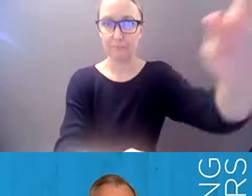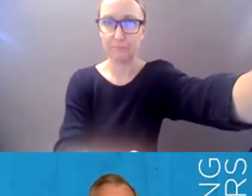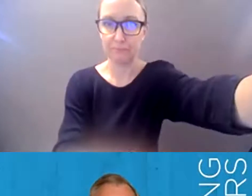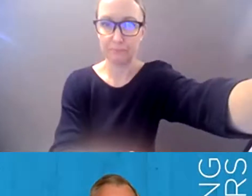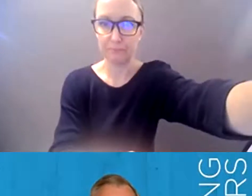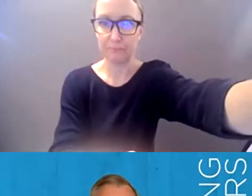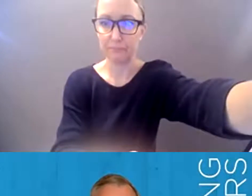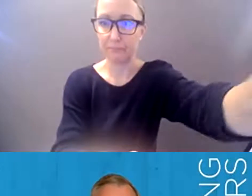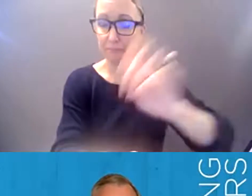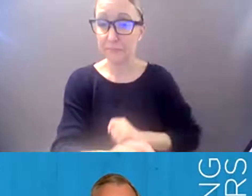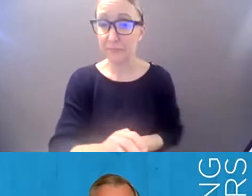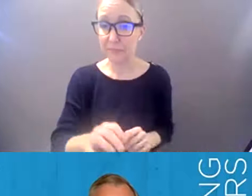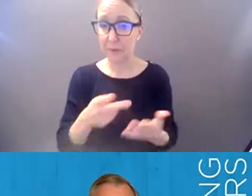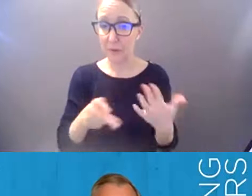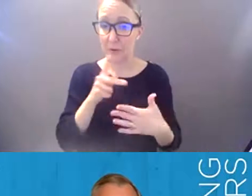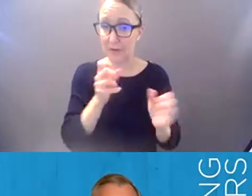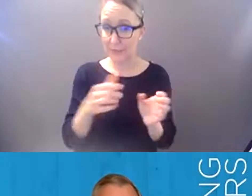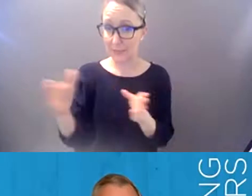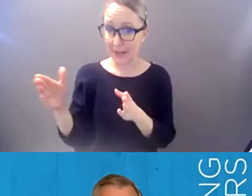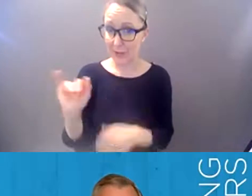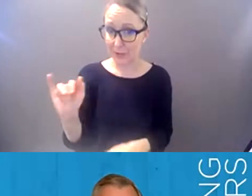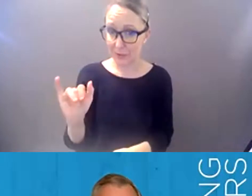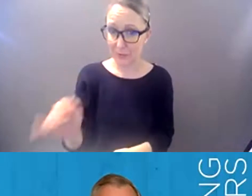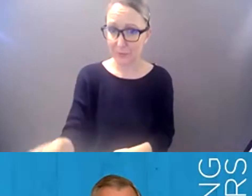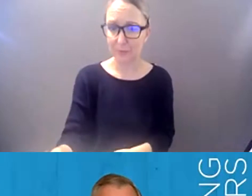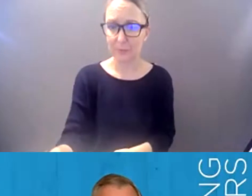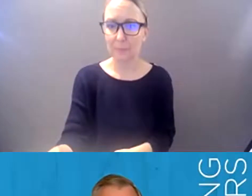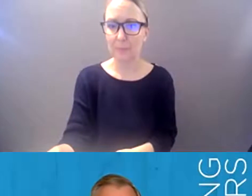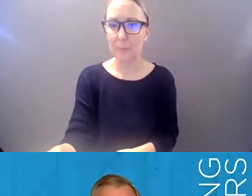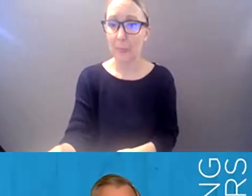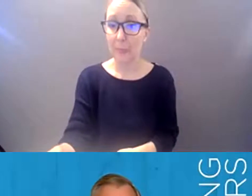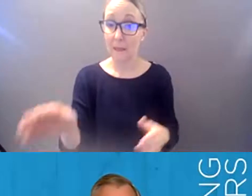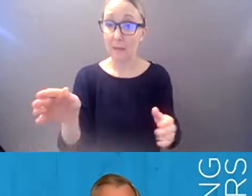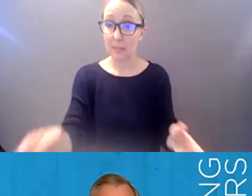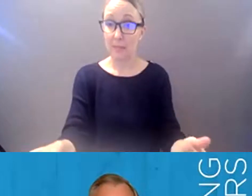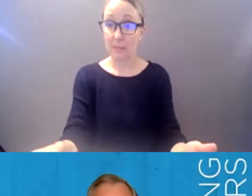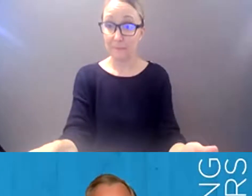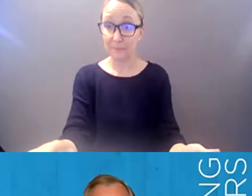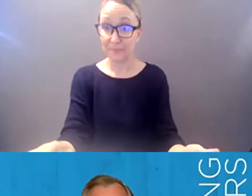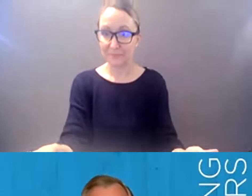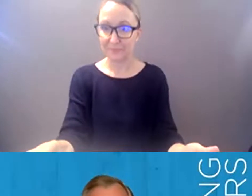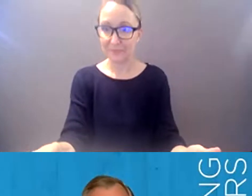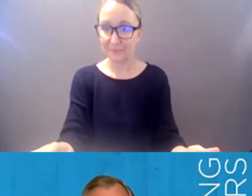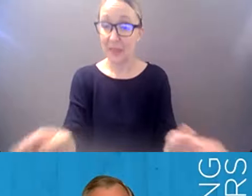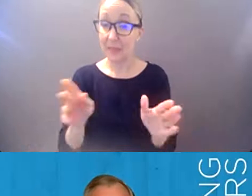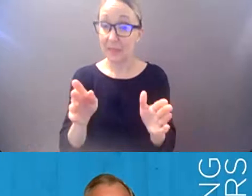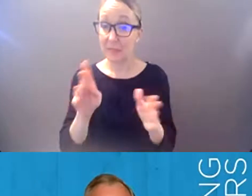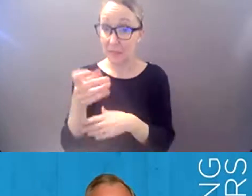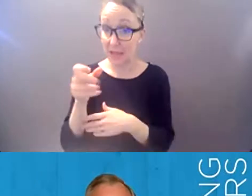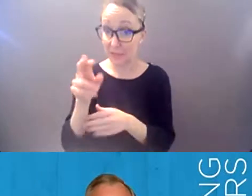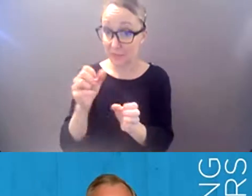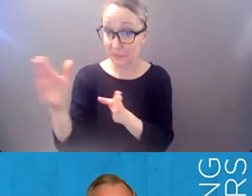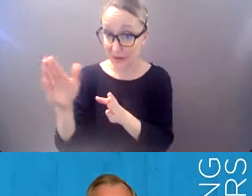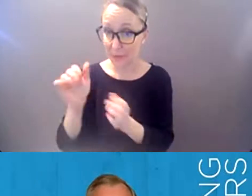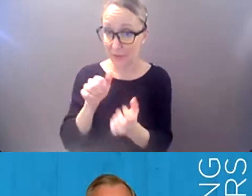Prioritizing in planning and discussions. Now, fortunately, the master plan does address this issue, but a lot of other